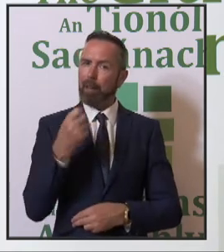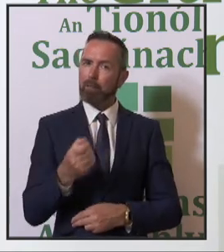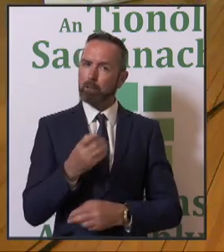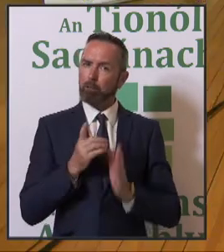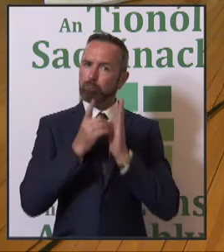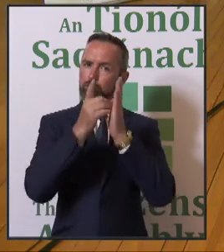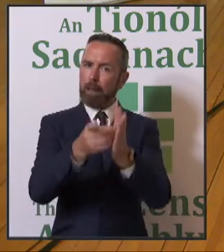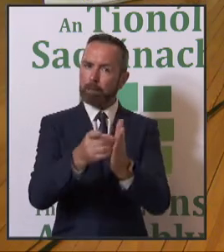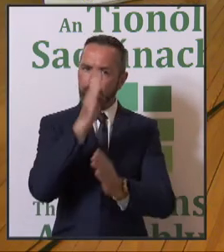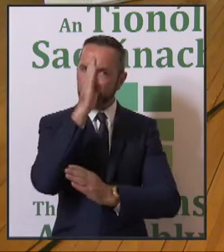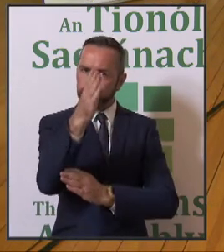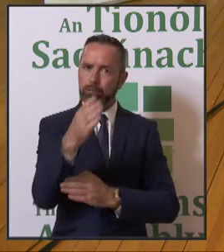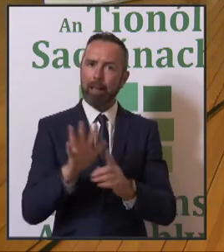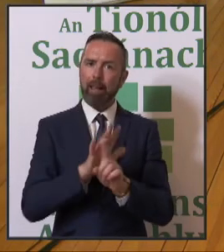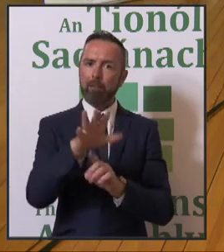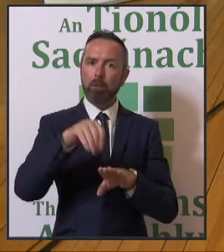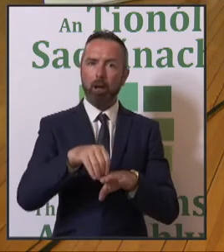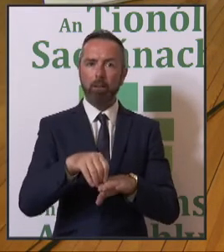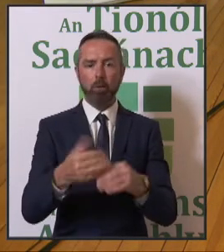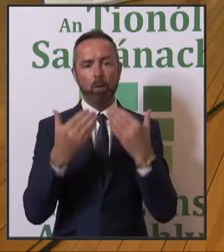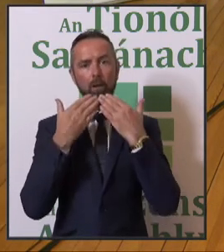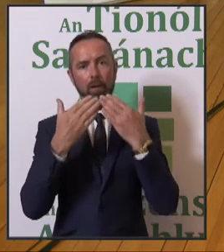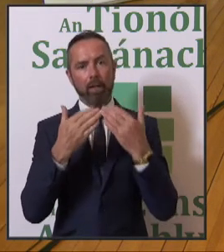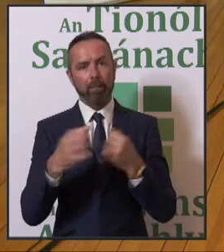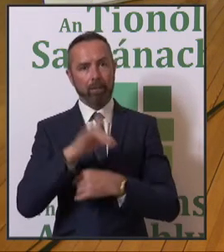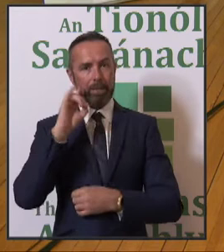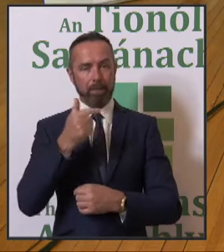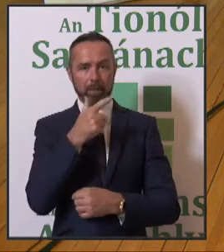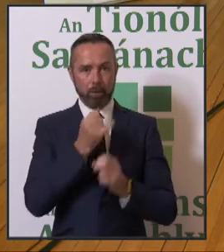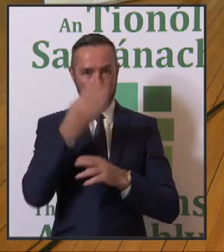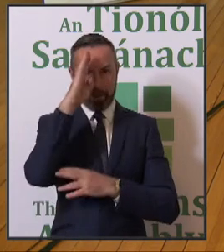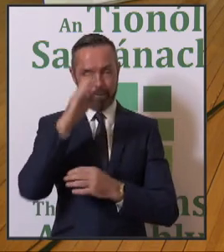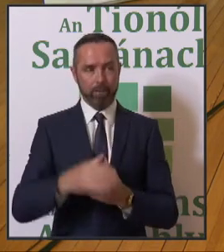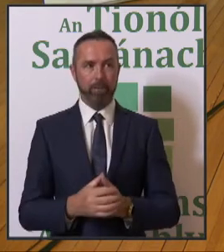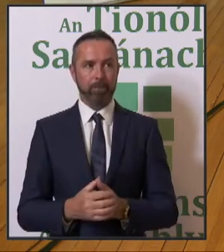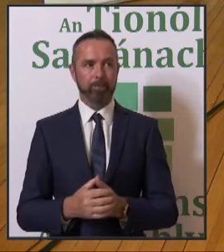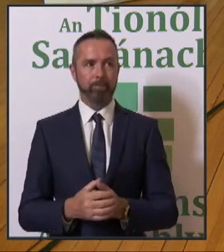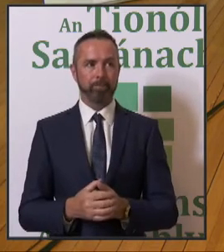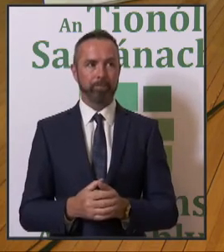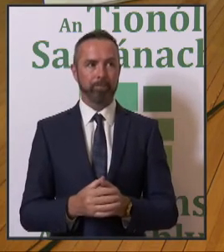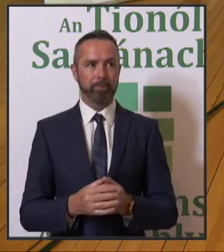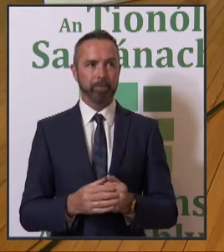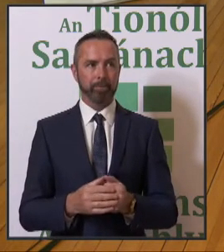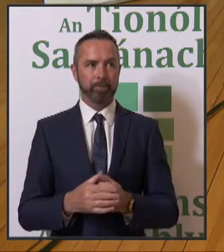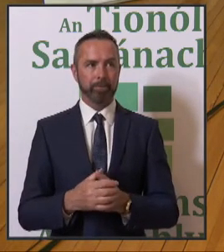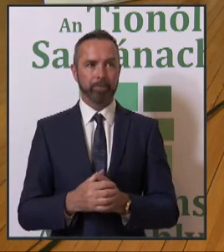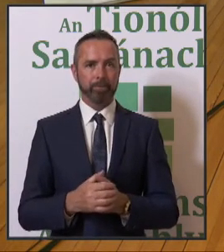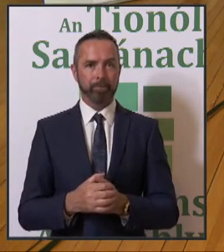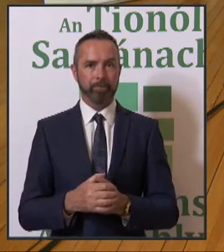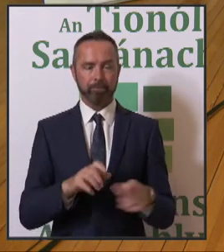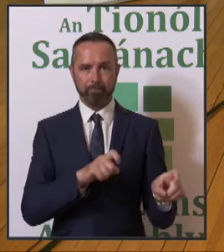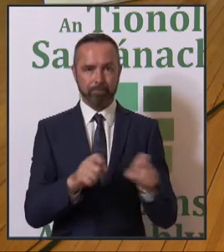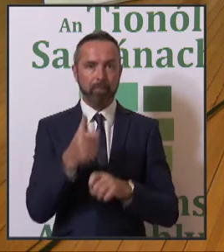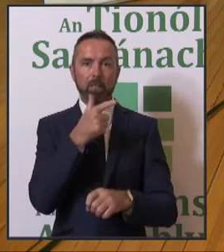on. So, Gromagav Galer, Asaktwer Am, Agus Wer Olus, Snobersha, Tamiknu, Lauber